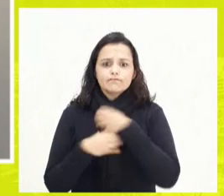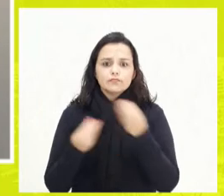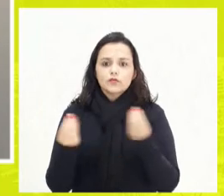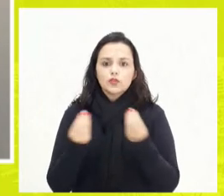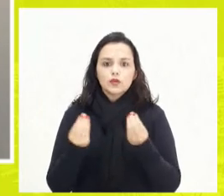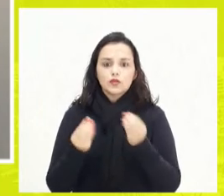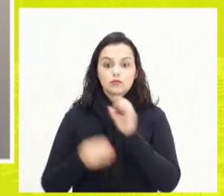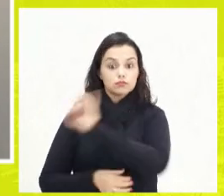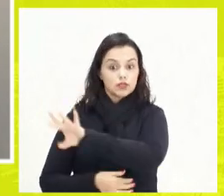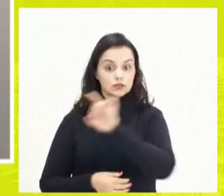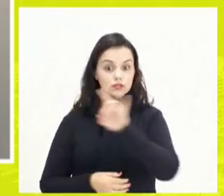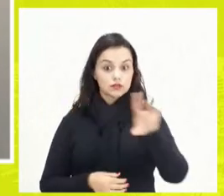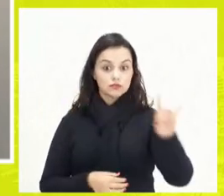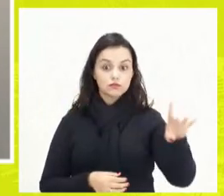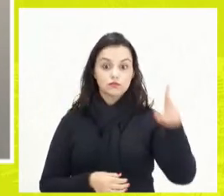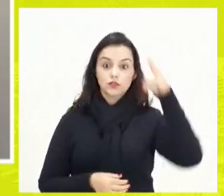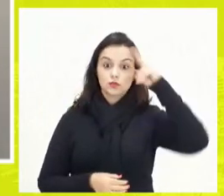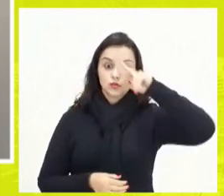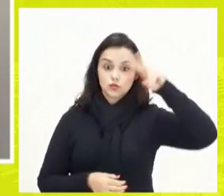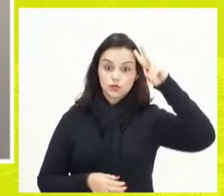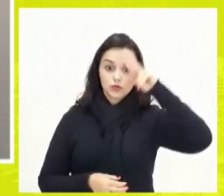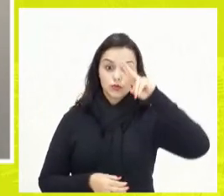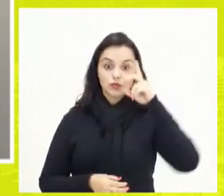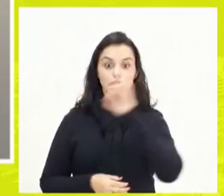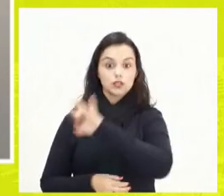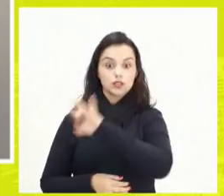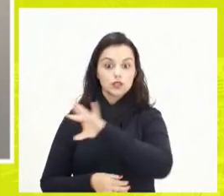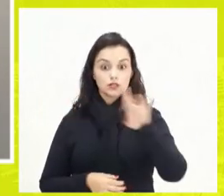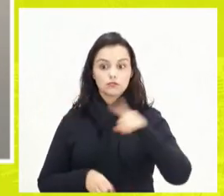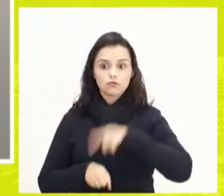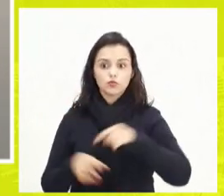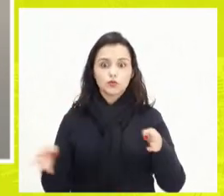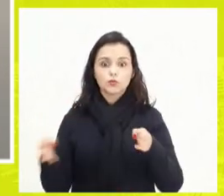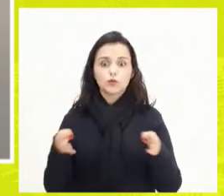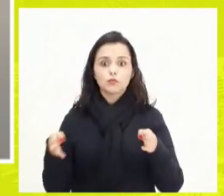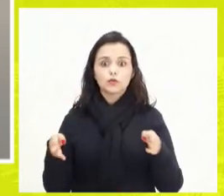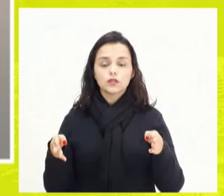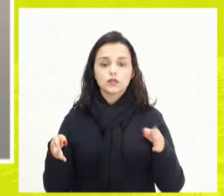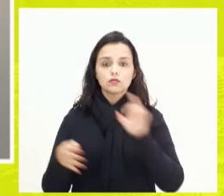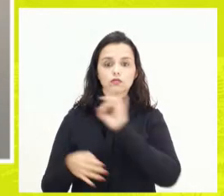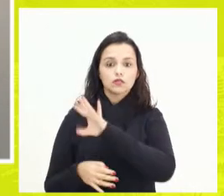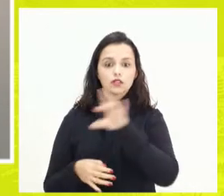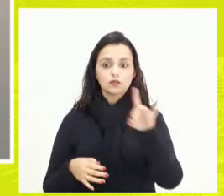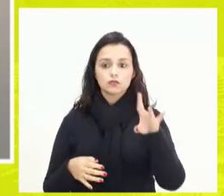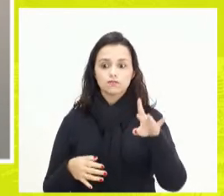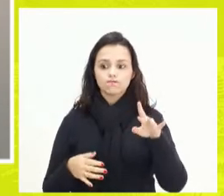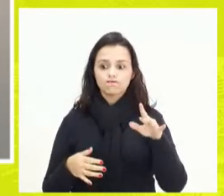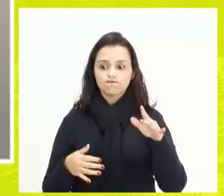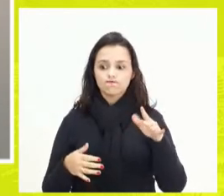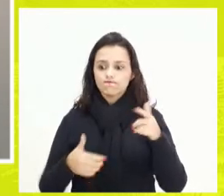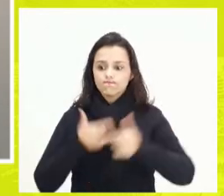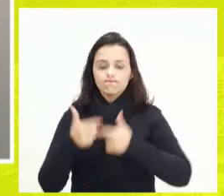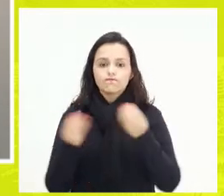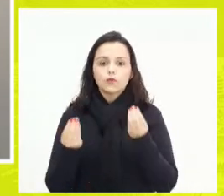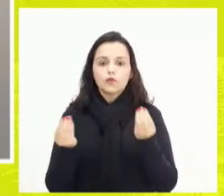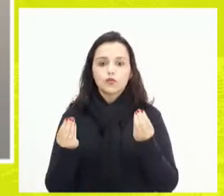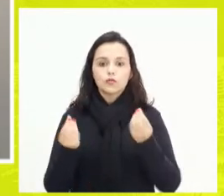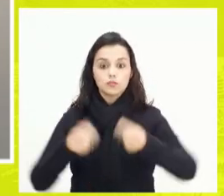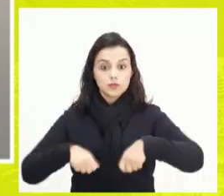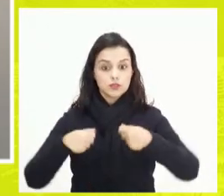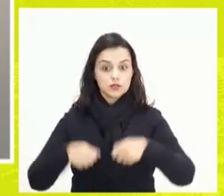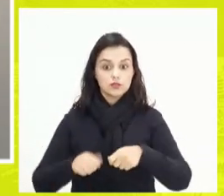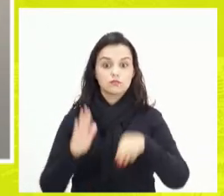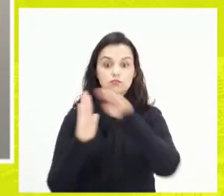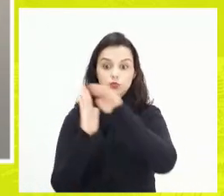love each person reacts in a different way you're going through different things each person acts in a different way that's why we need a protocol to